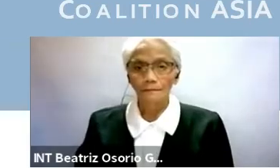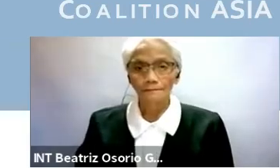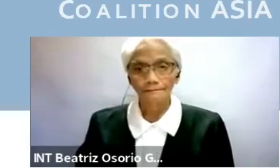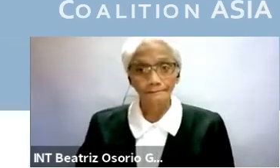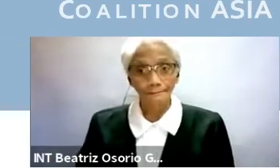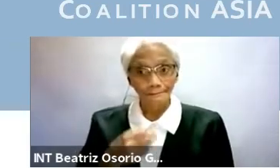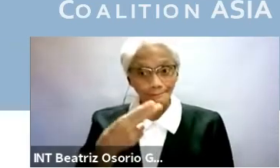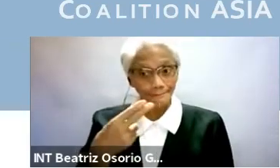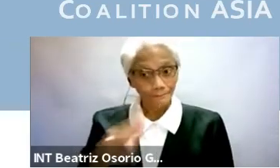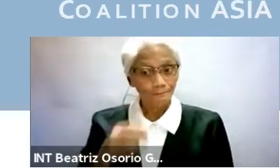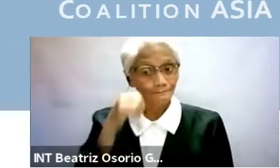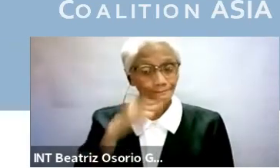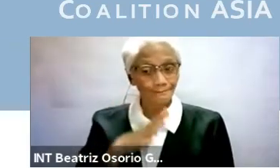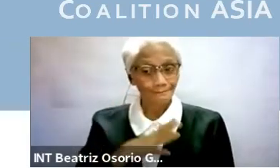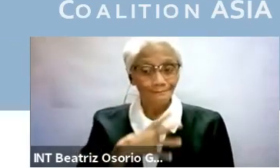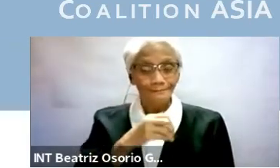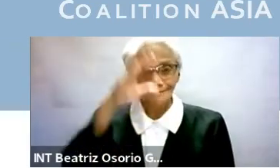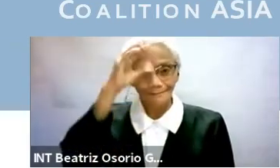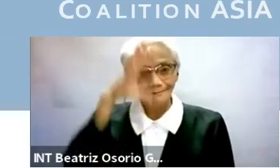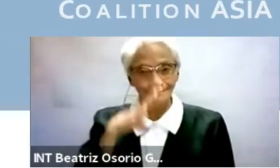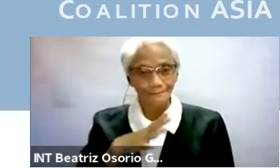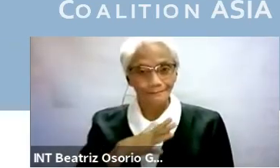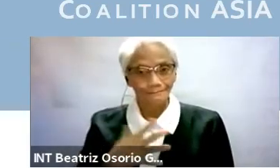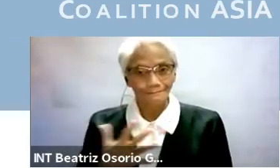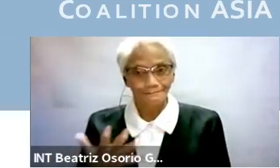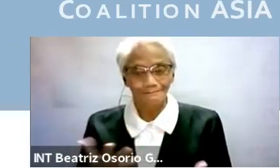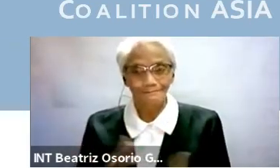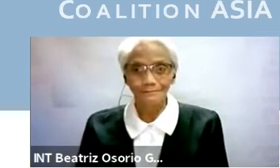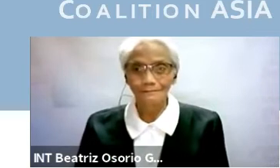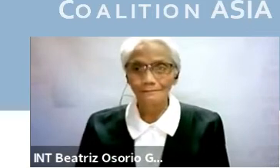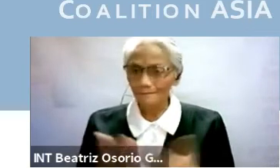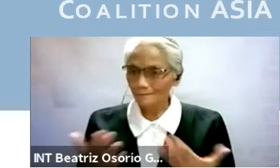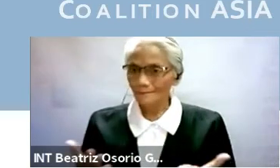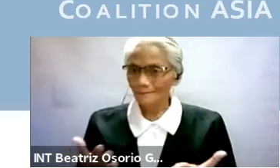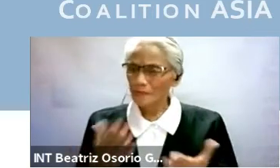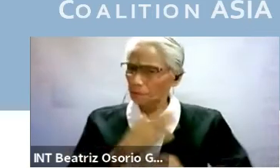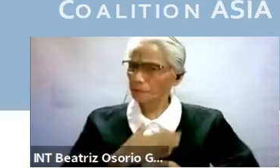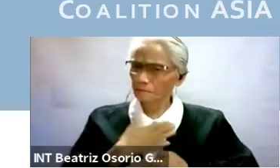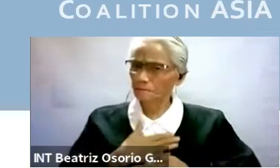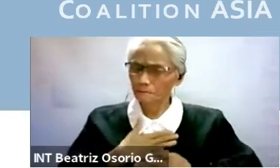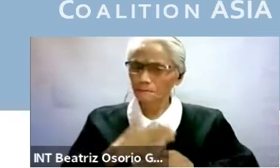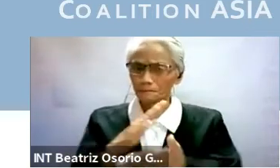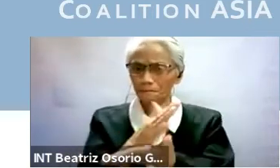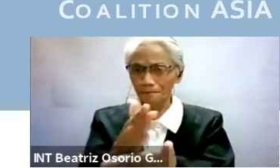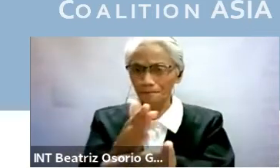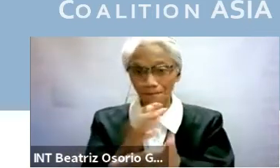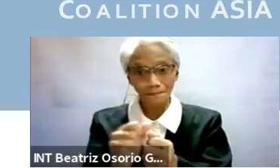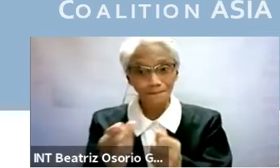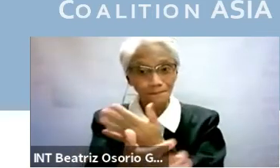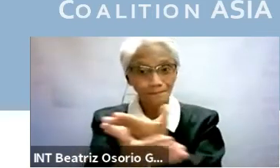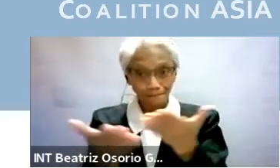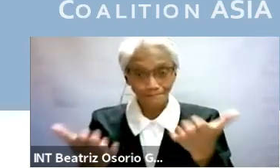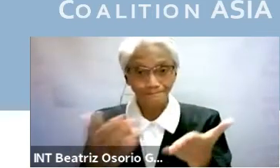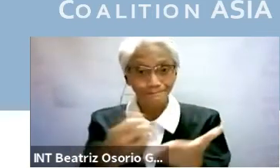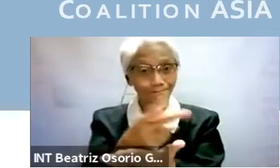Ladies and gentlemen, and dear colleagues, I'm very pleased to be able to share with you some thoughts on the Committee